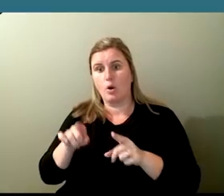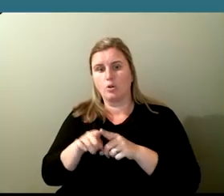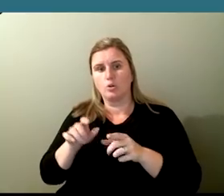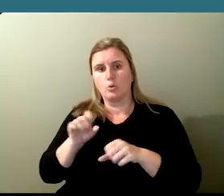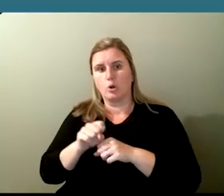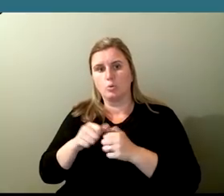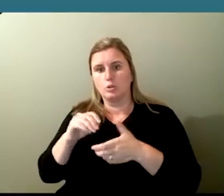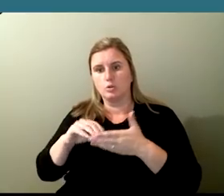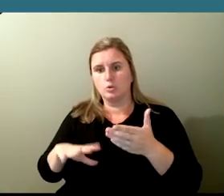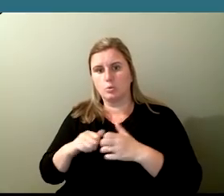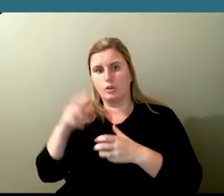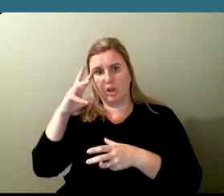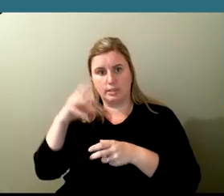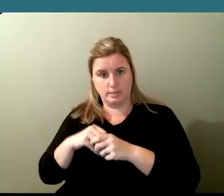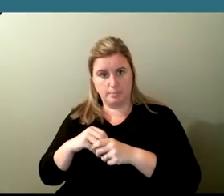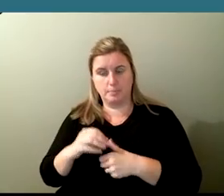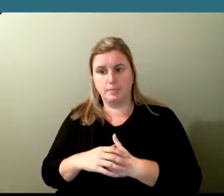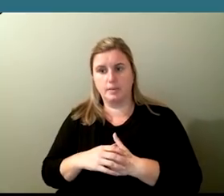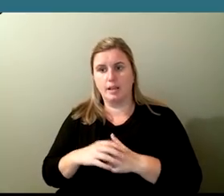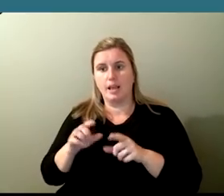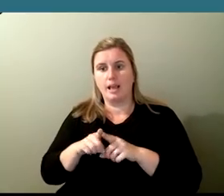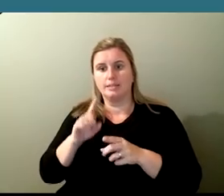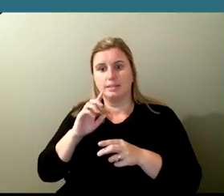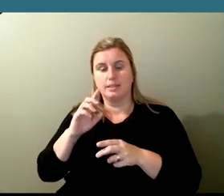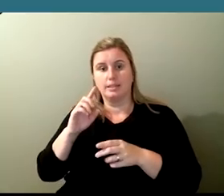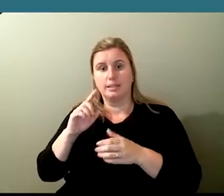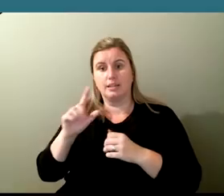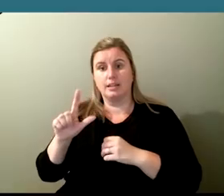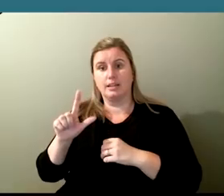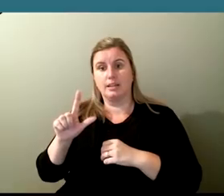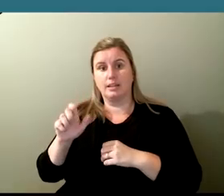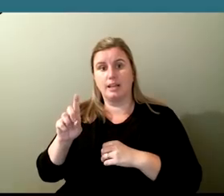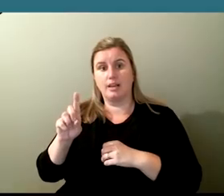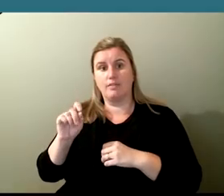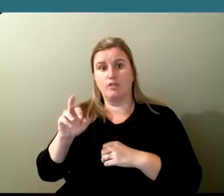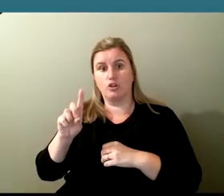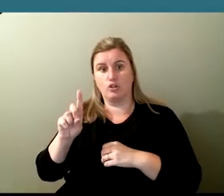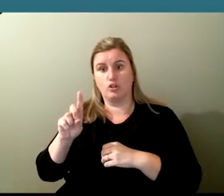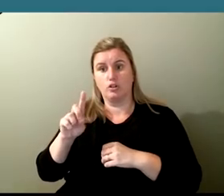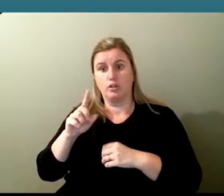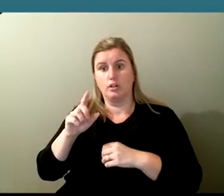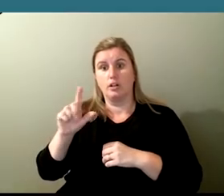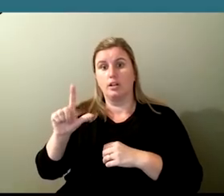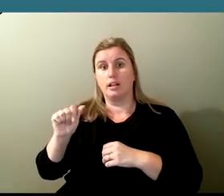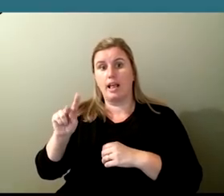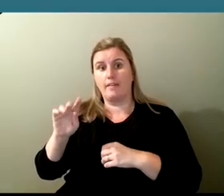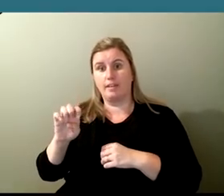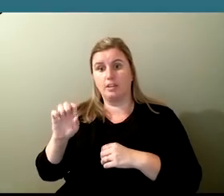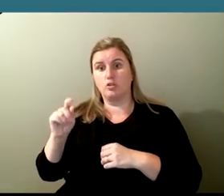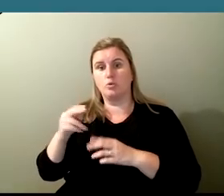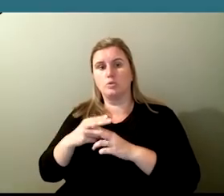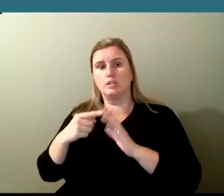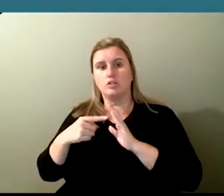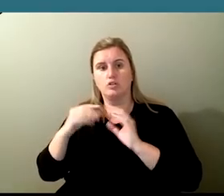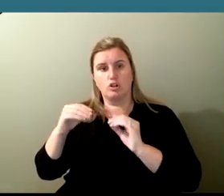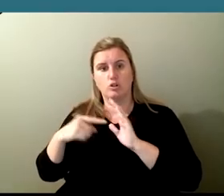students with autism. As in the case of the Ledford study, Lavi and Sturmy also use instruction modeling, but in this case, they